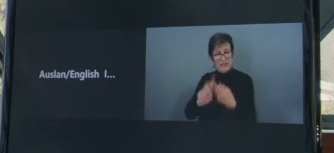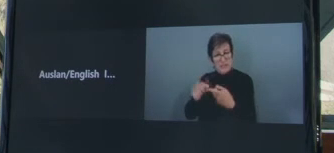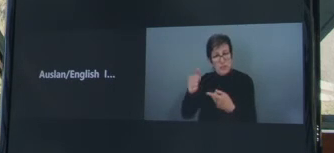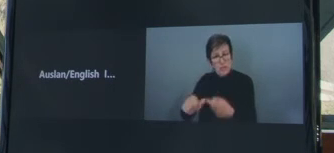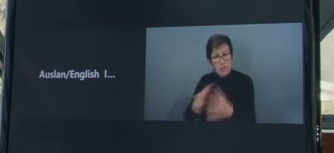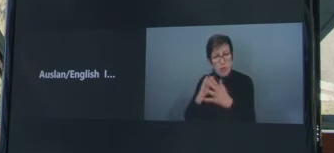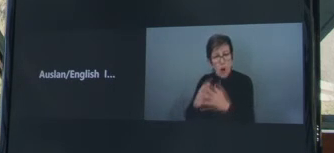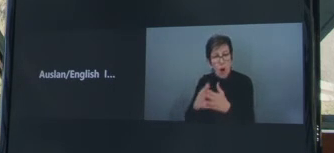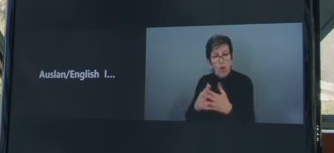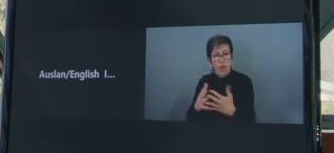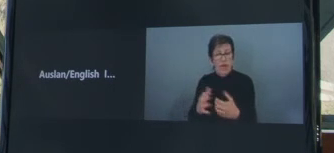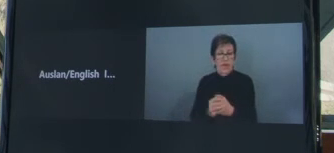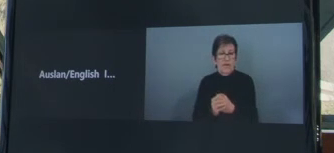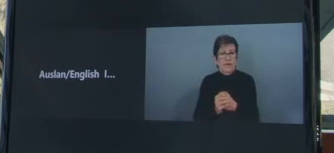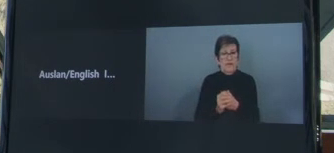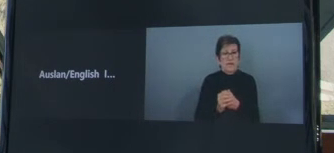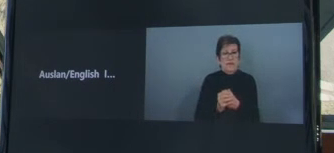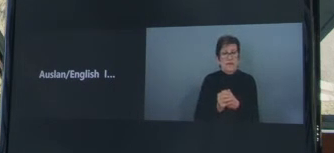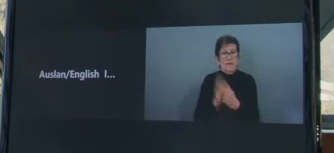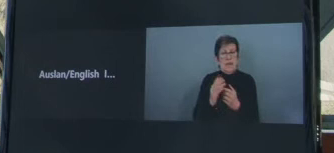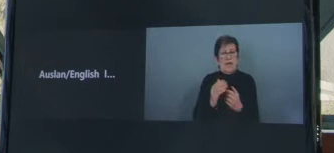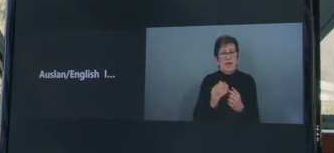The stars of the dinner were actually